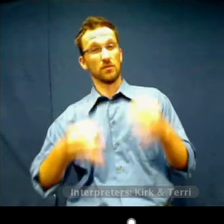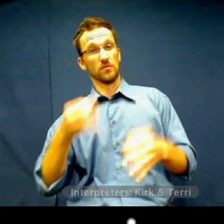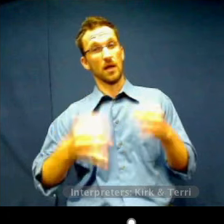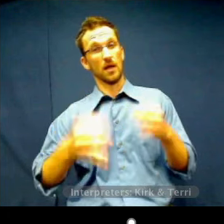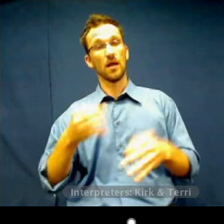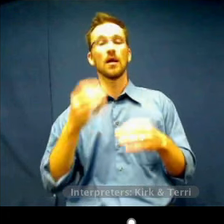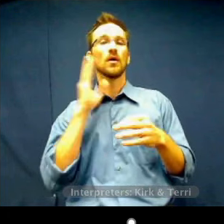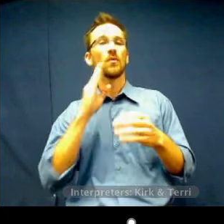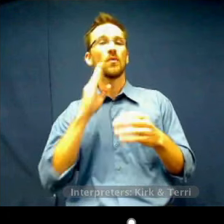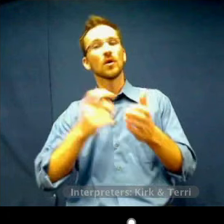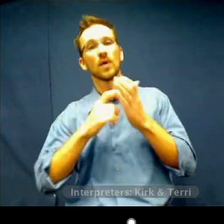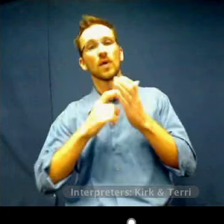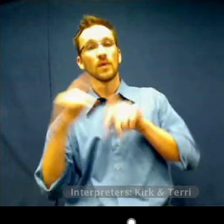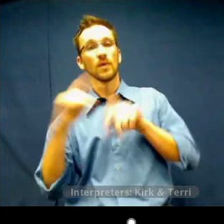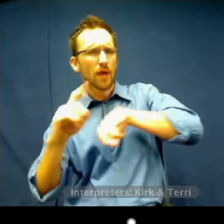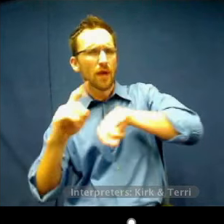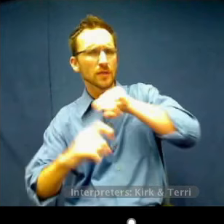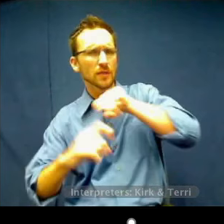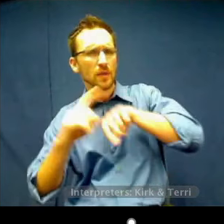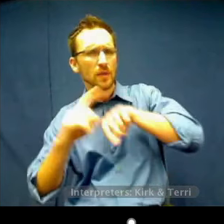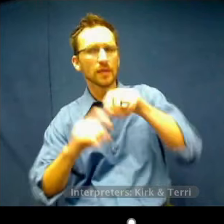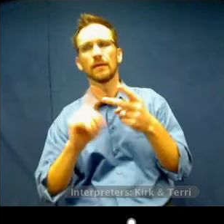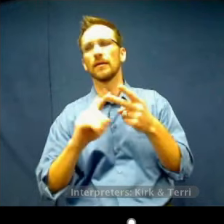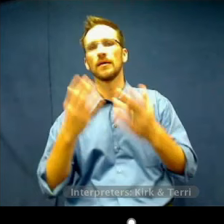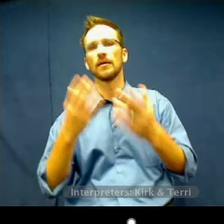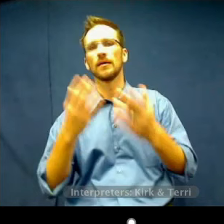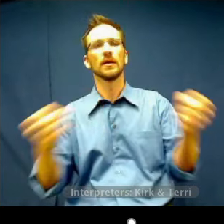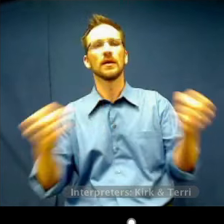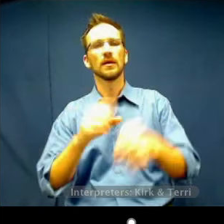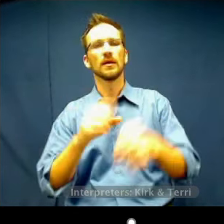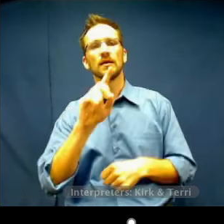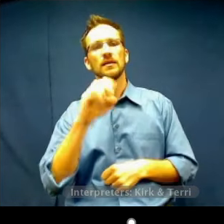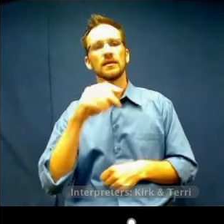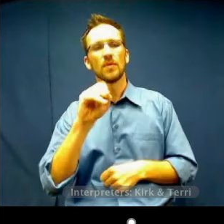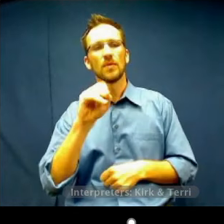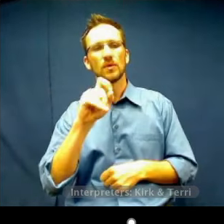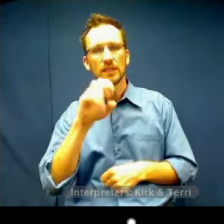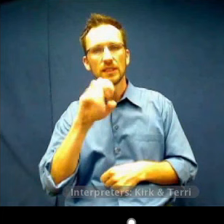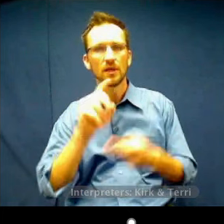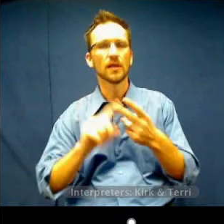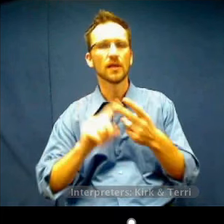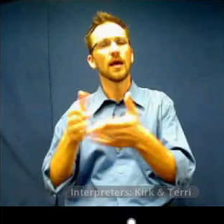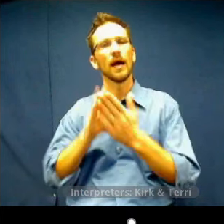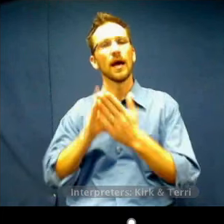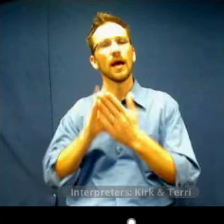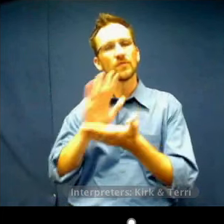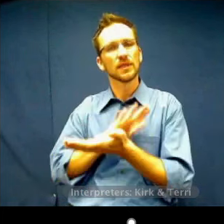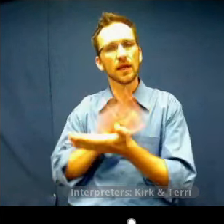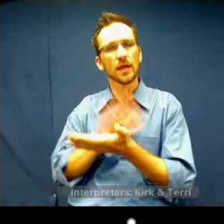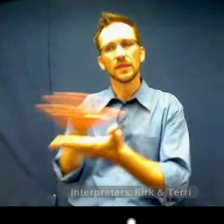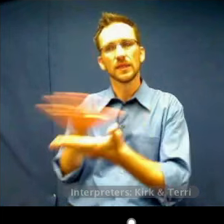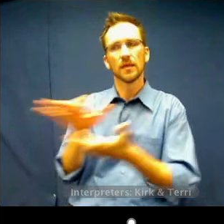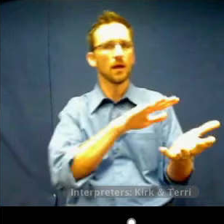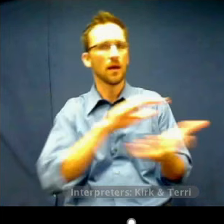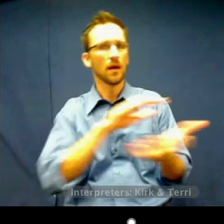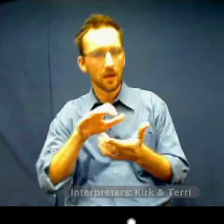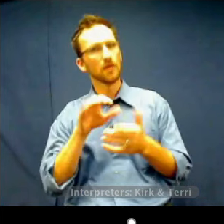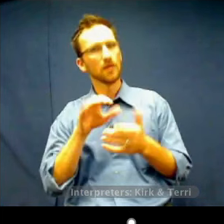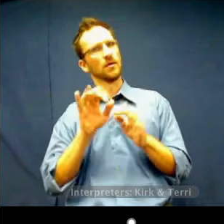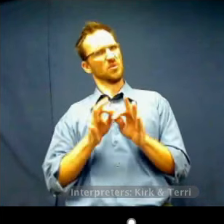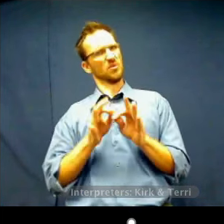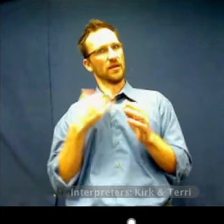interrogatories, depositions, requests for documents. You go through that. Interpreter's role is important there.